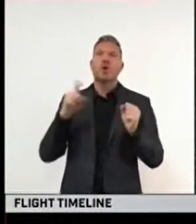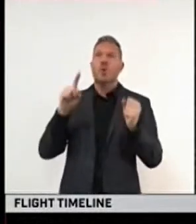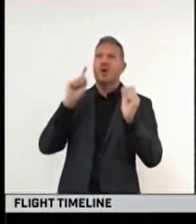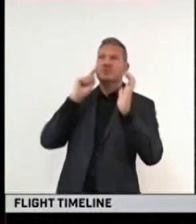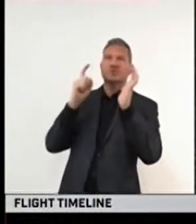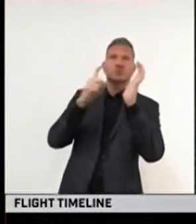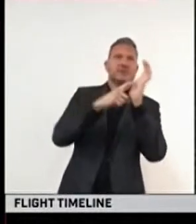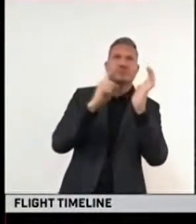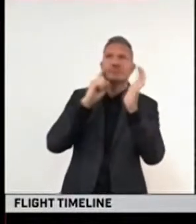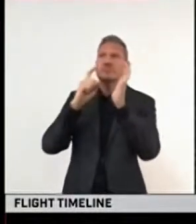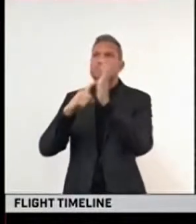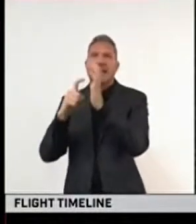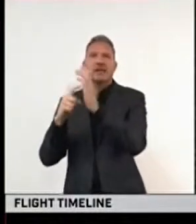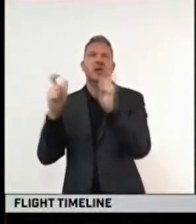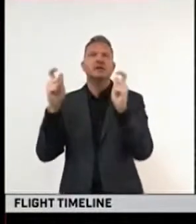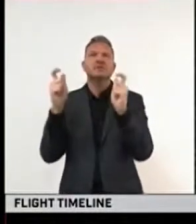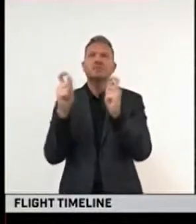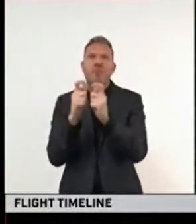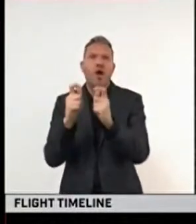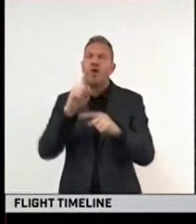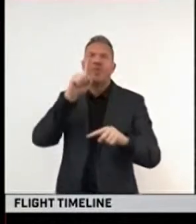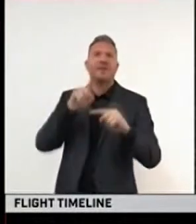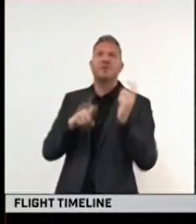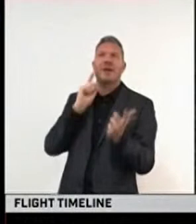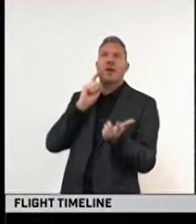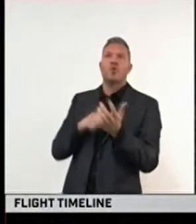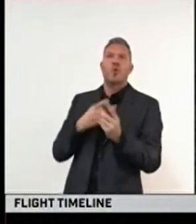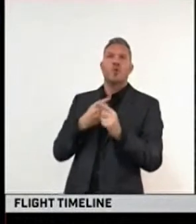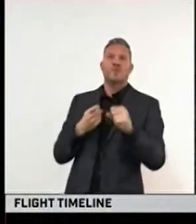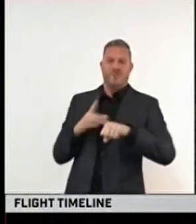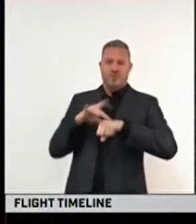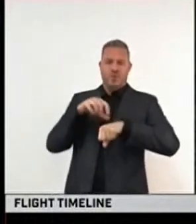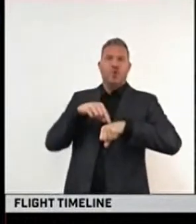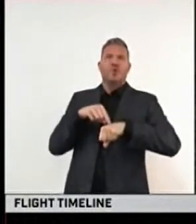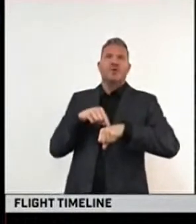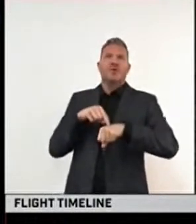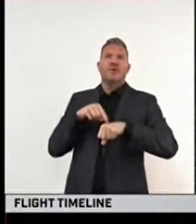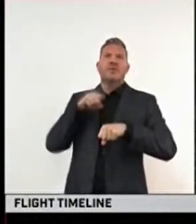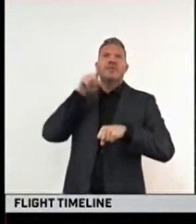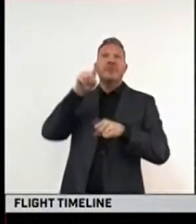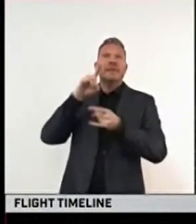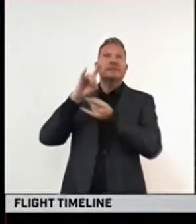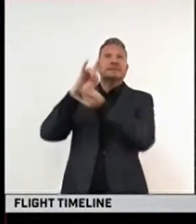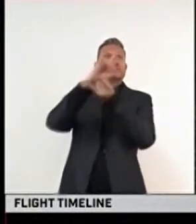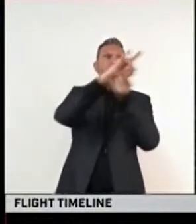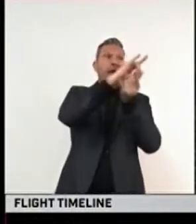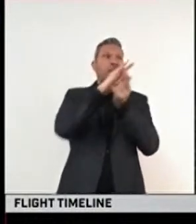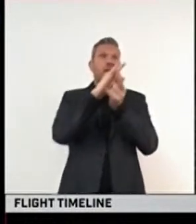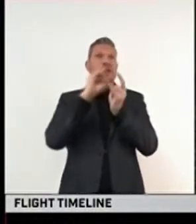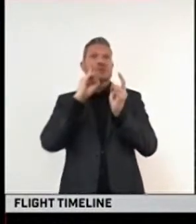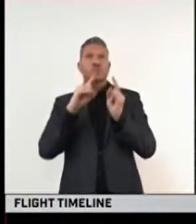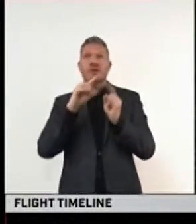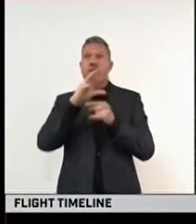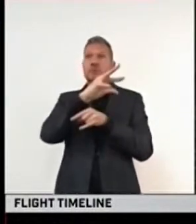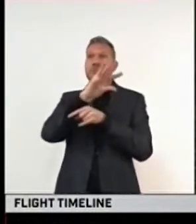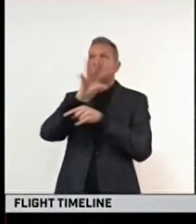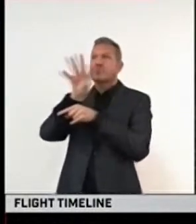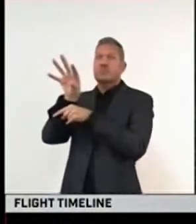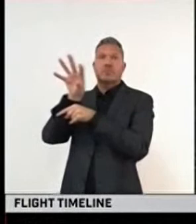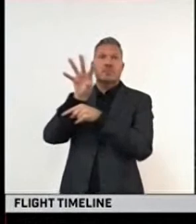objects too small to detect from the ground. This nanosatellite detects space debris via a radar and using